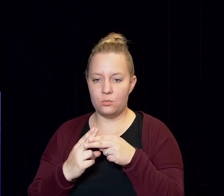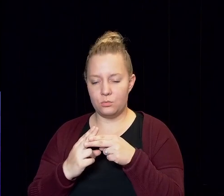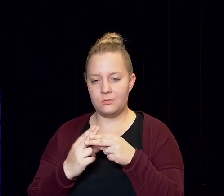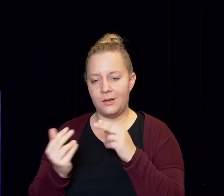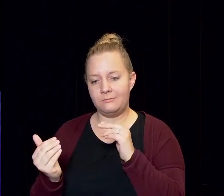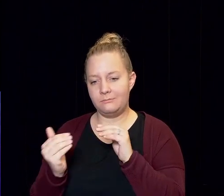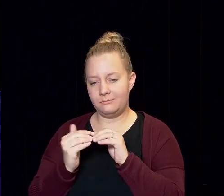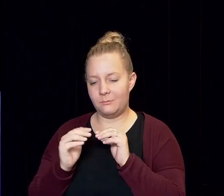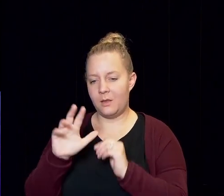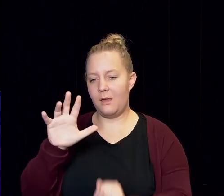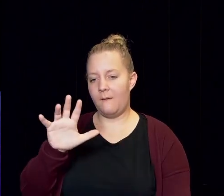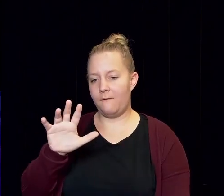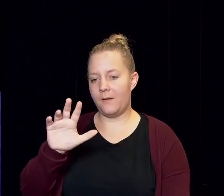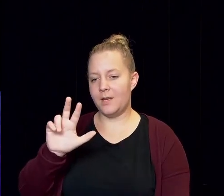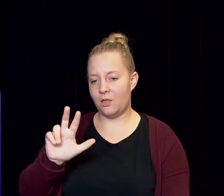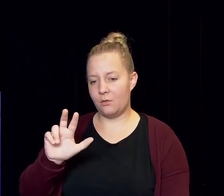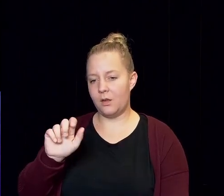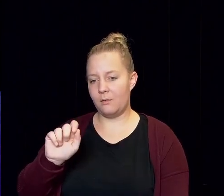of